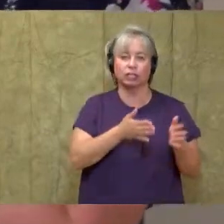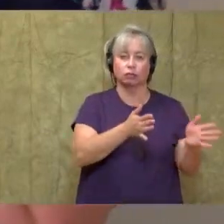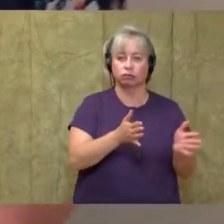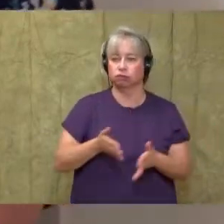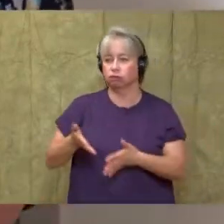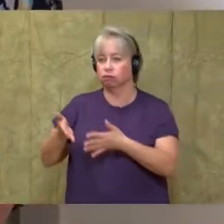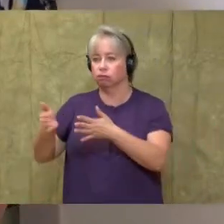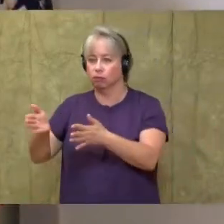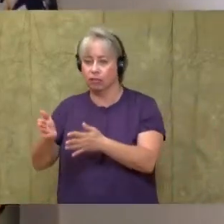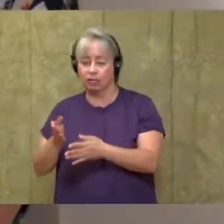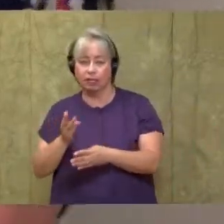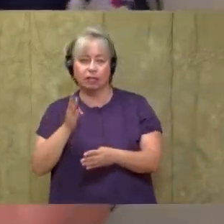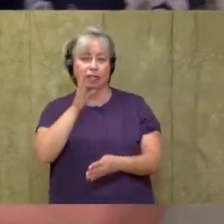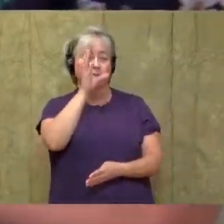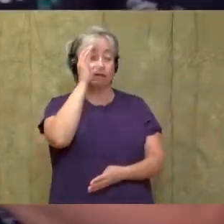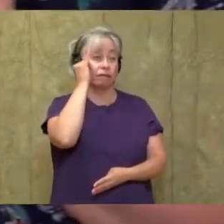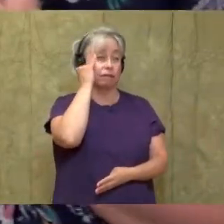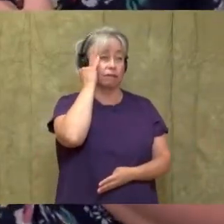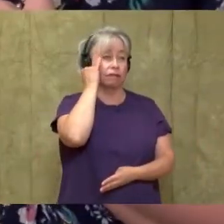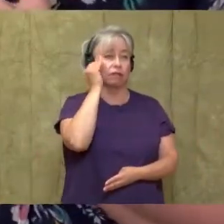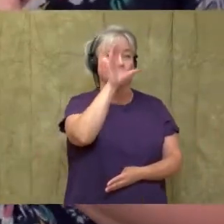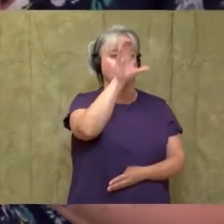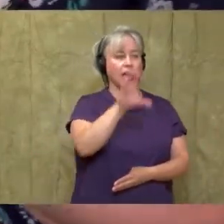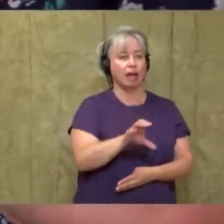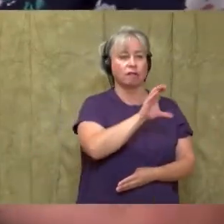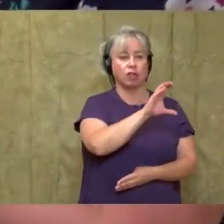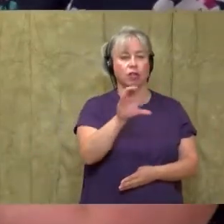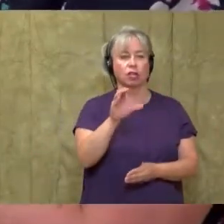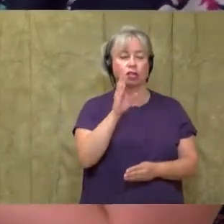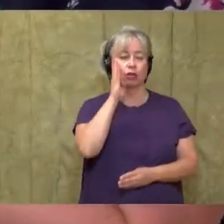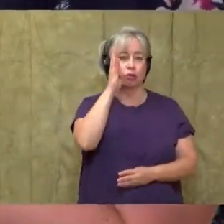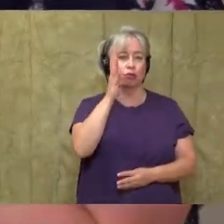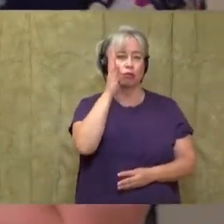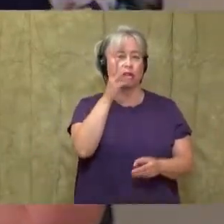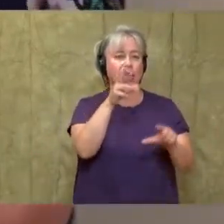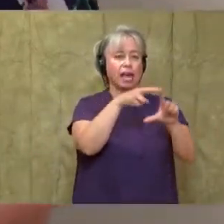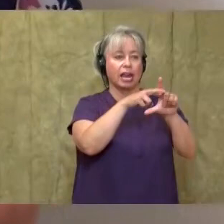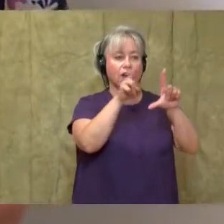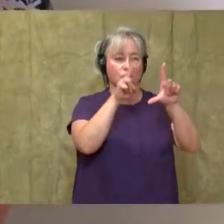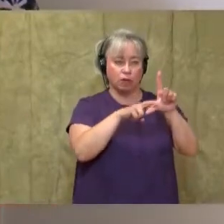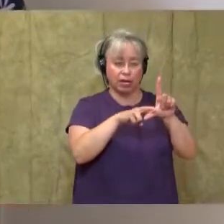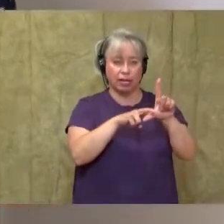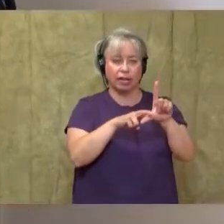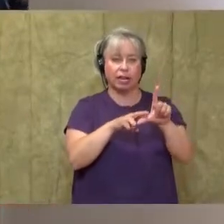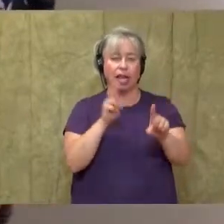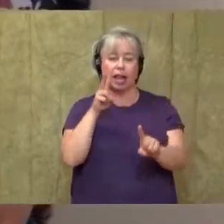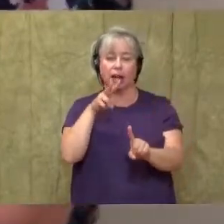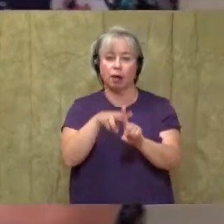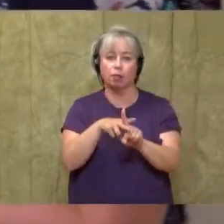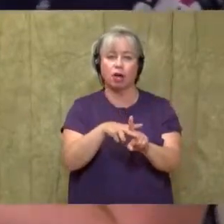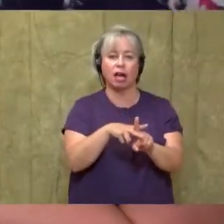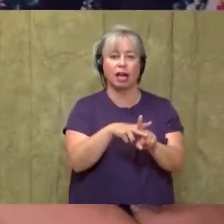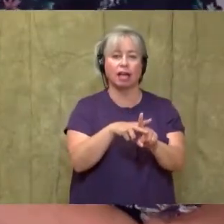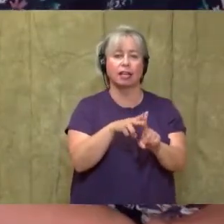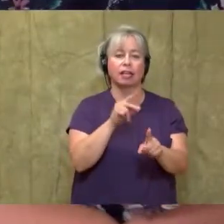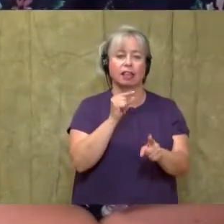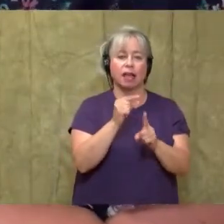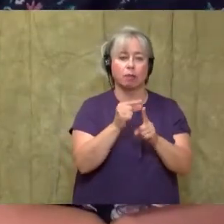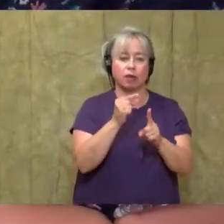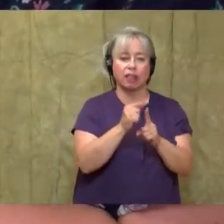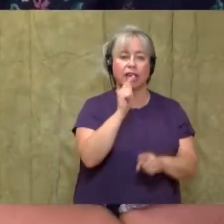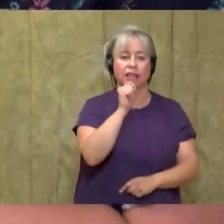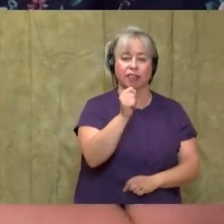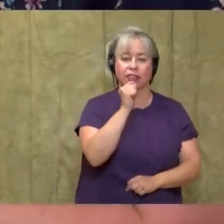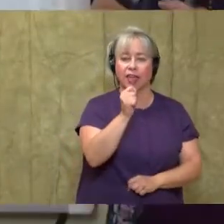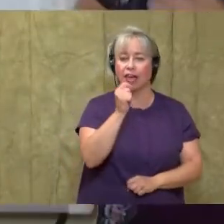learned if you have a coordinate plane, you can create a right triangle and use the Pythagorean theorem. If you do not